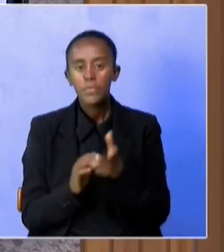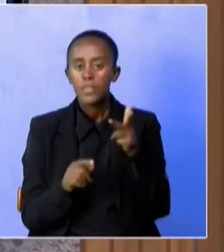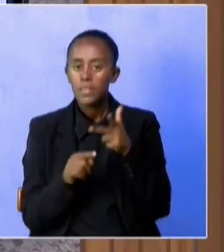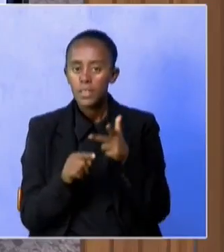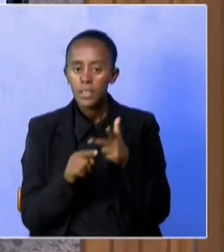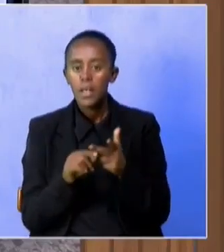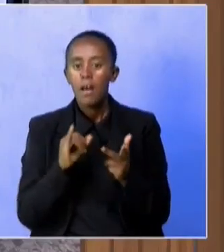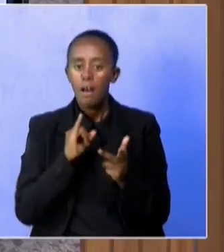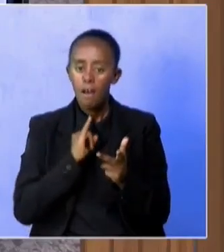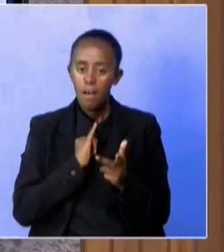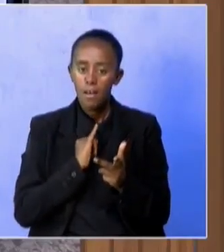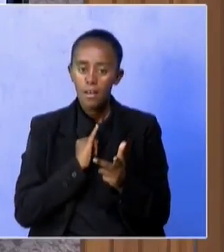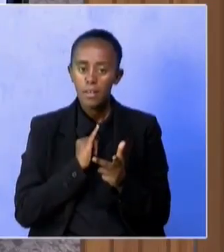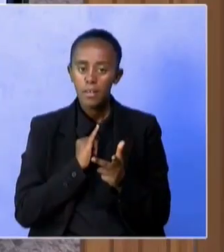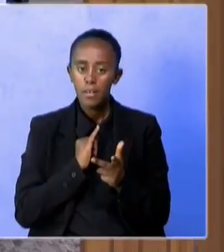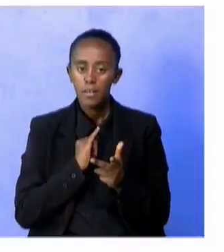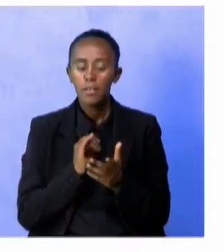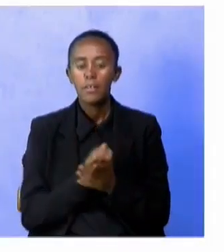have